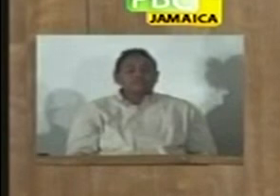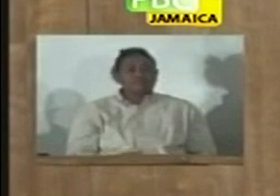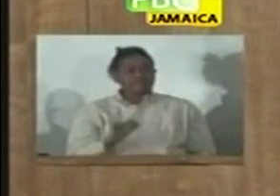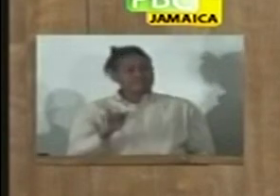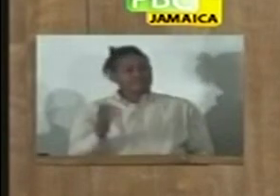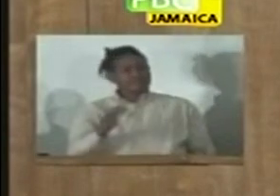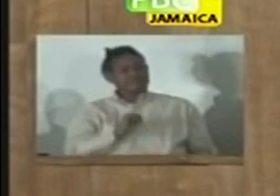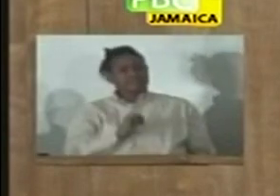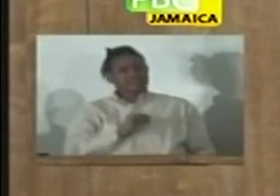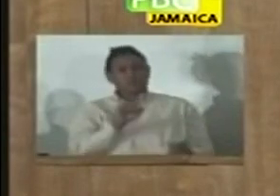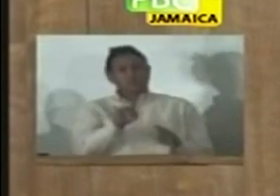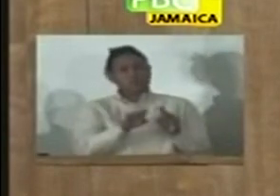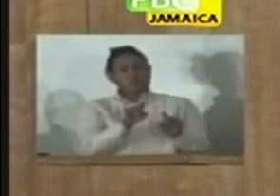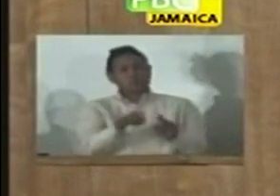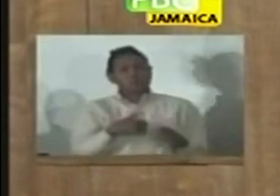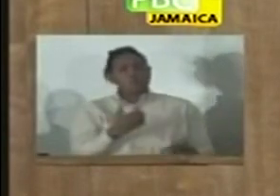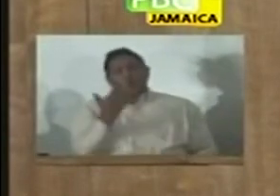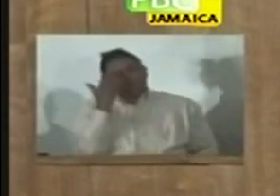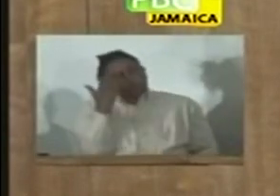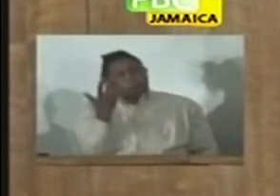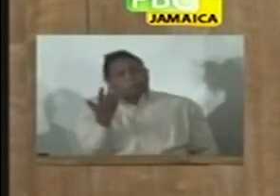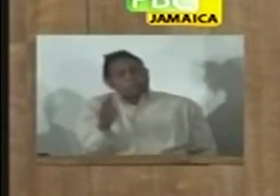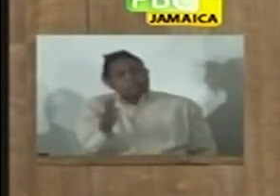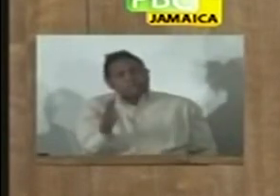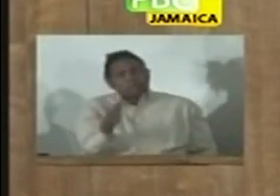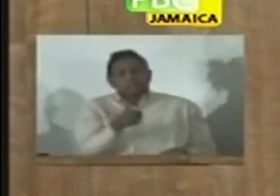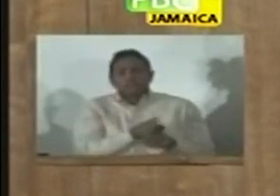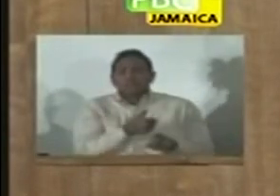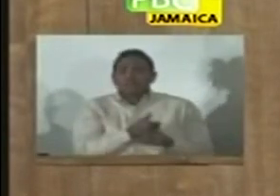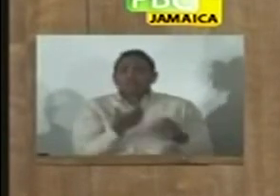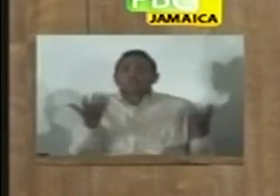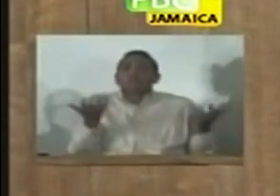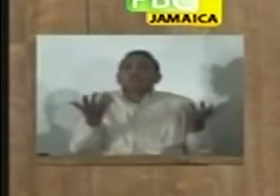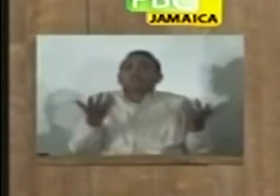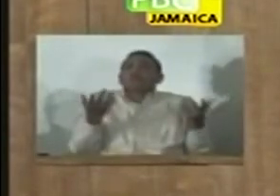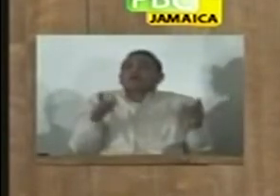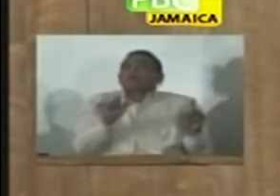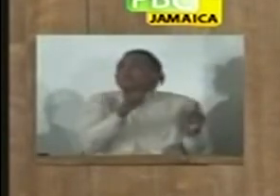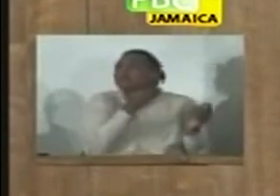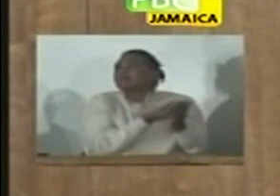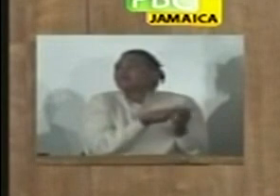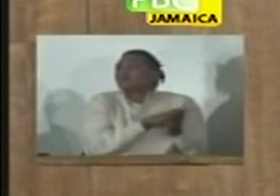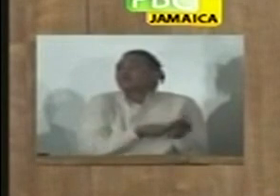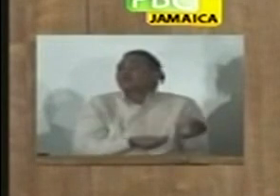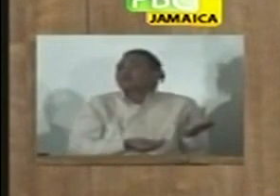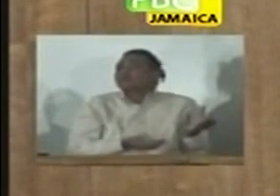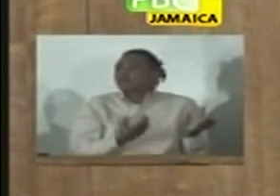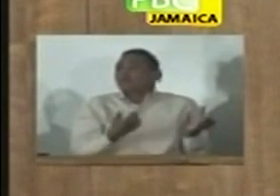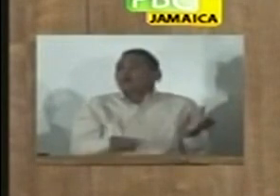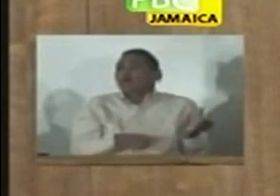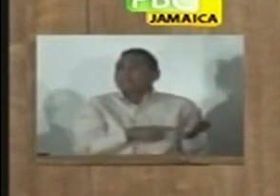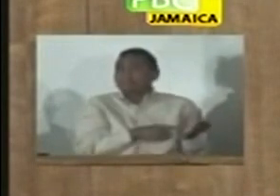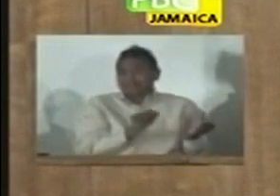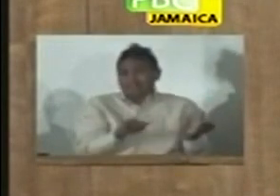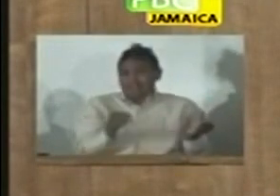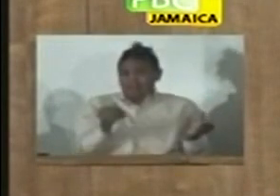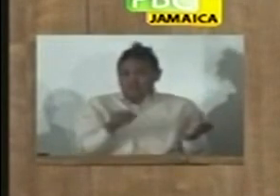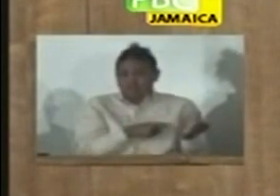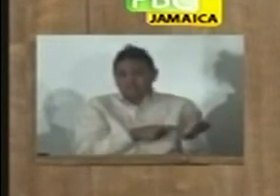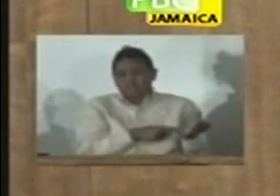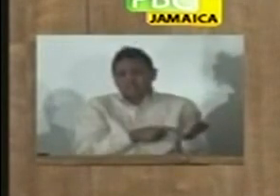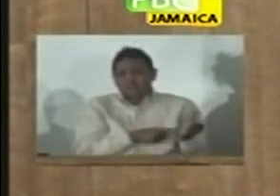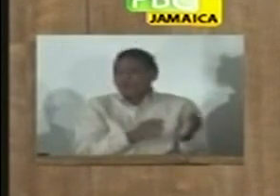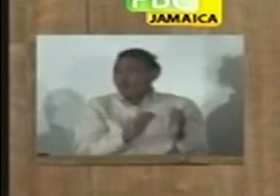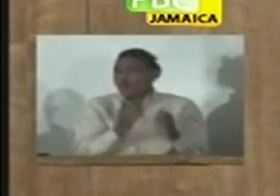am interrogating. What is the status of that money? And how that money